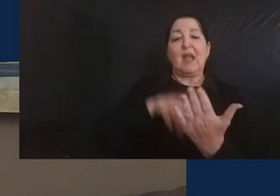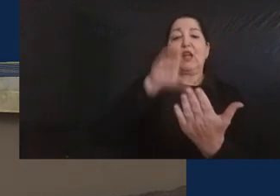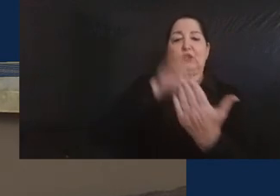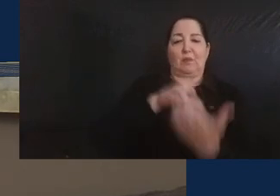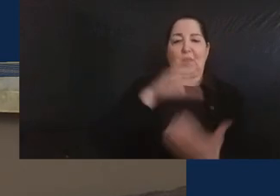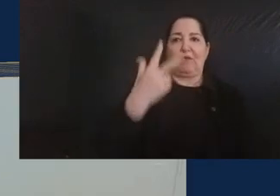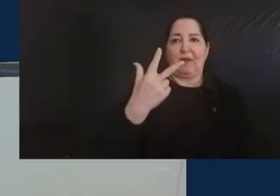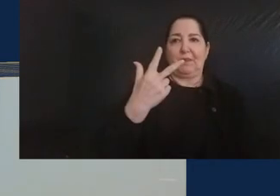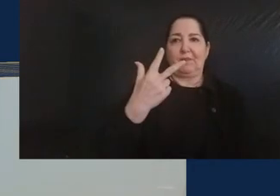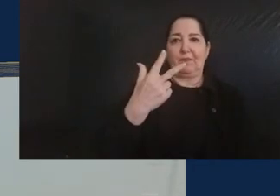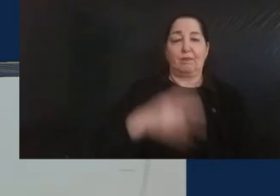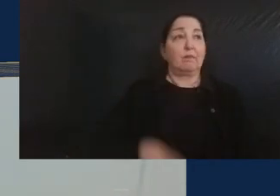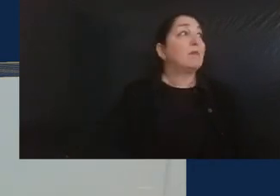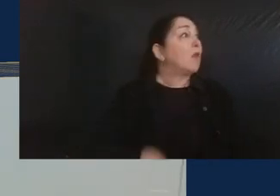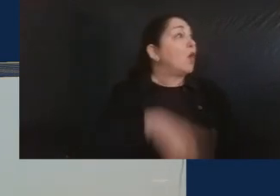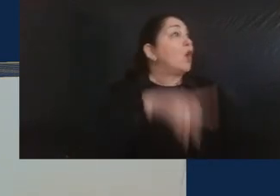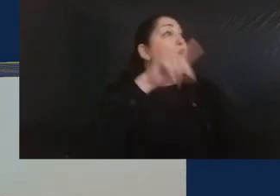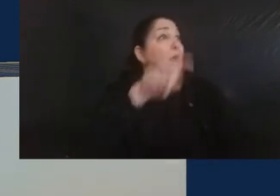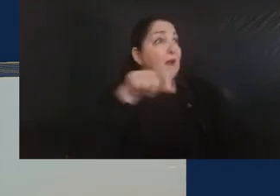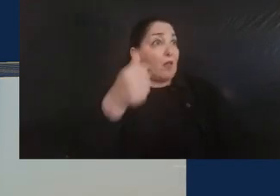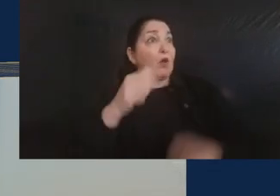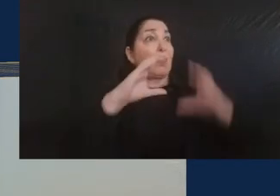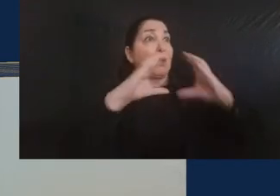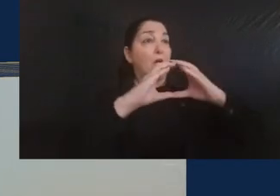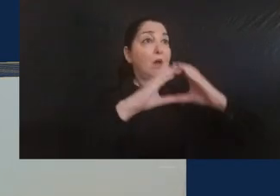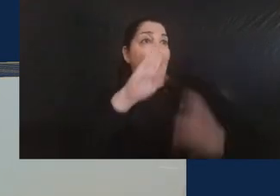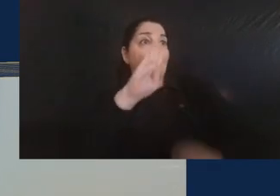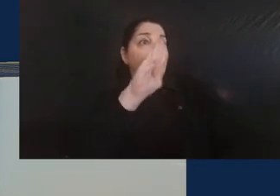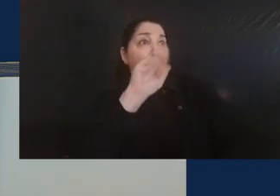Chapter 3. Do you need another ball?